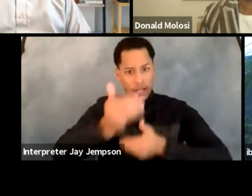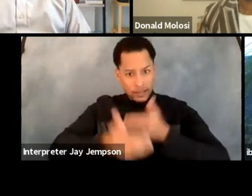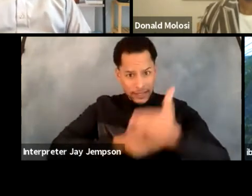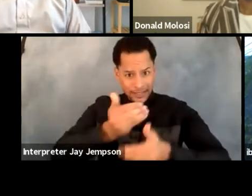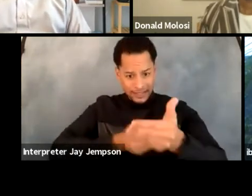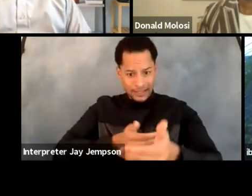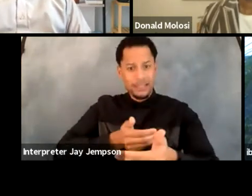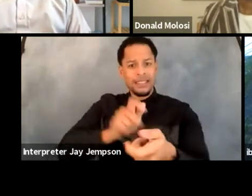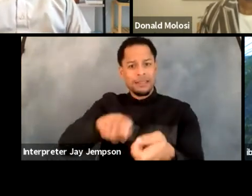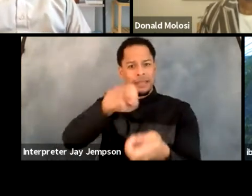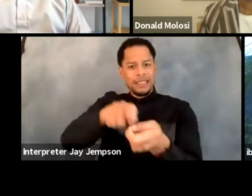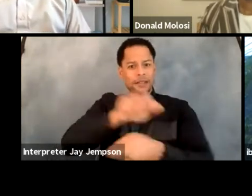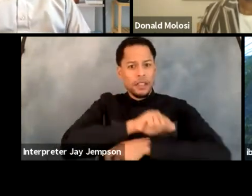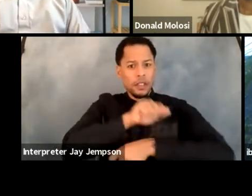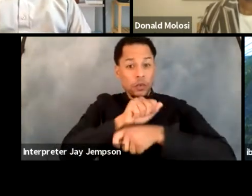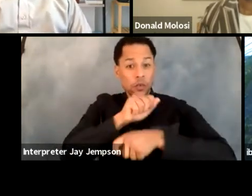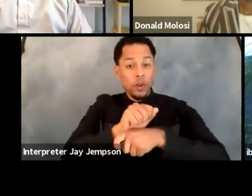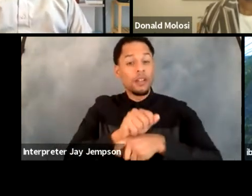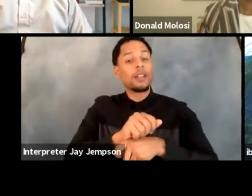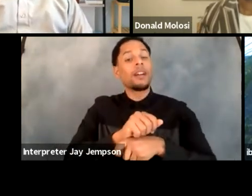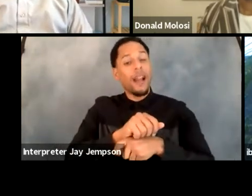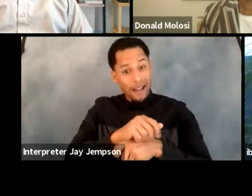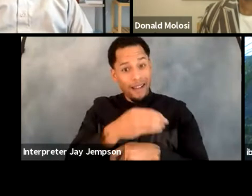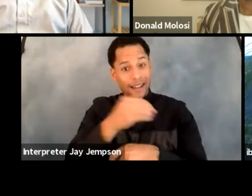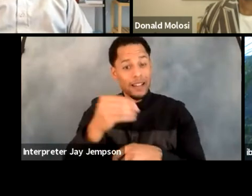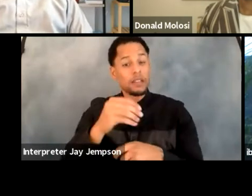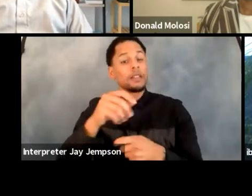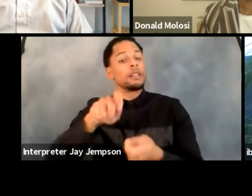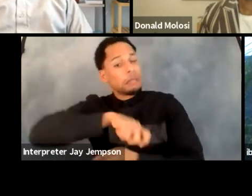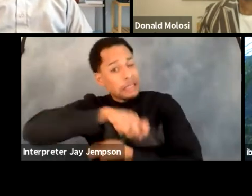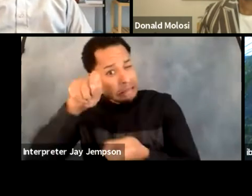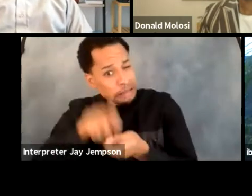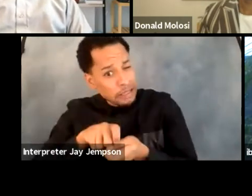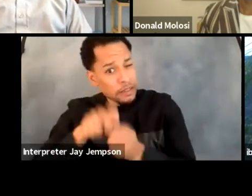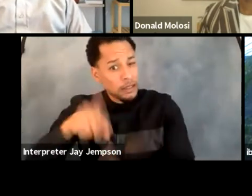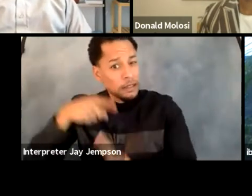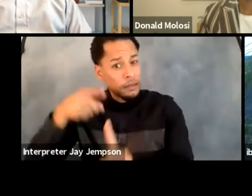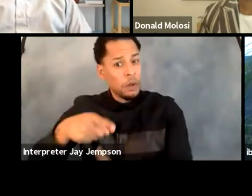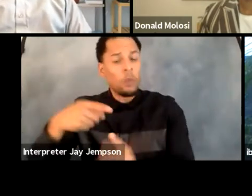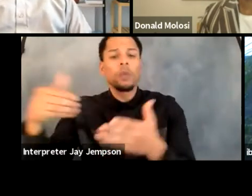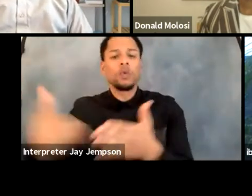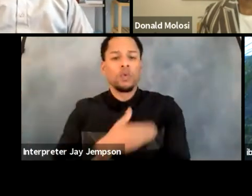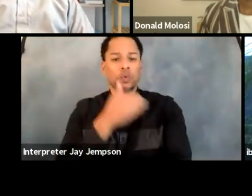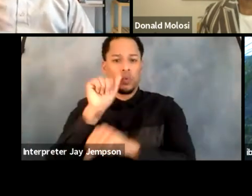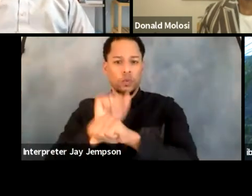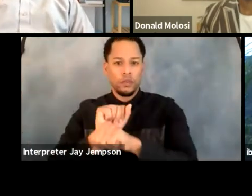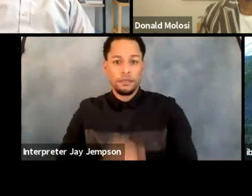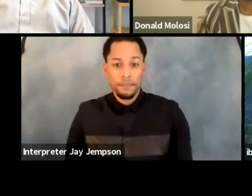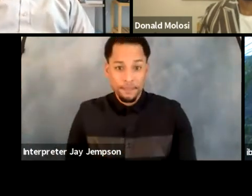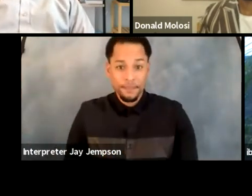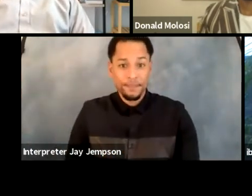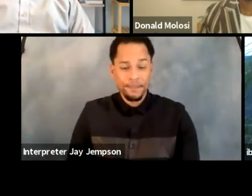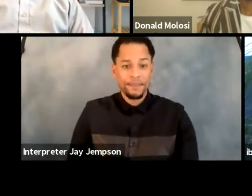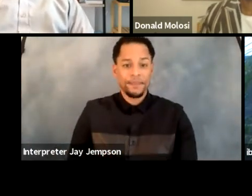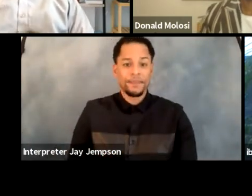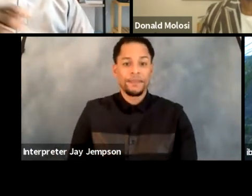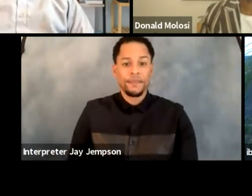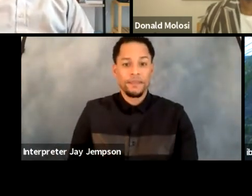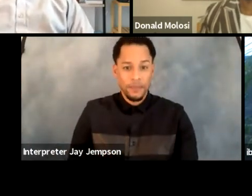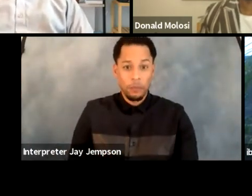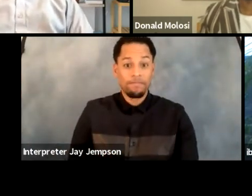work, specifically new work that you are creating in your current time. So I will pass it on